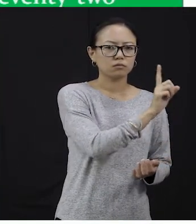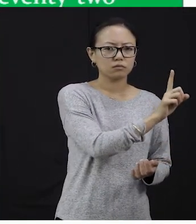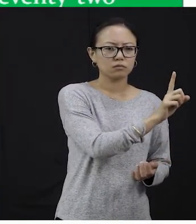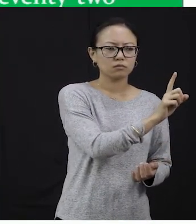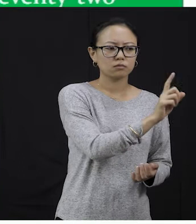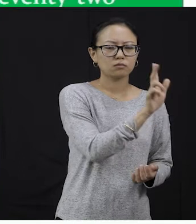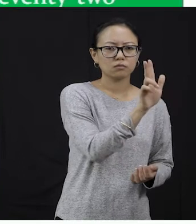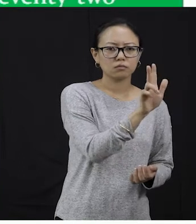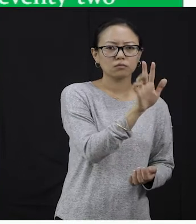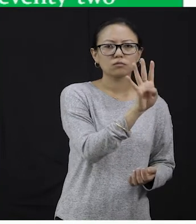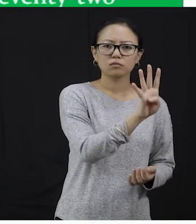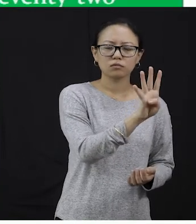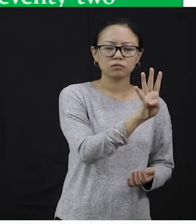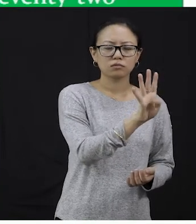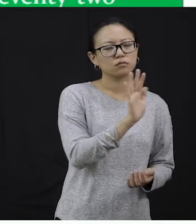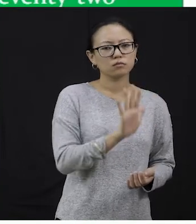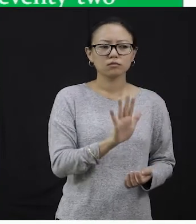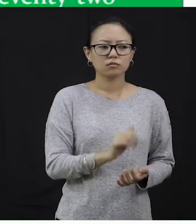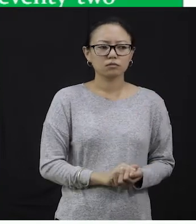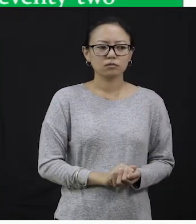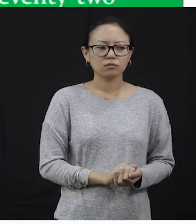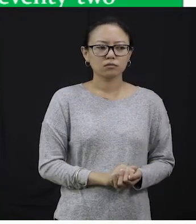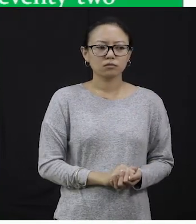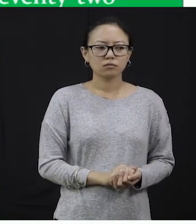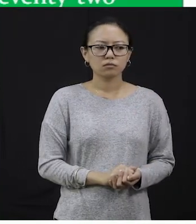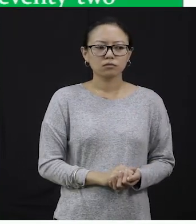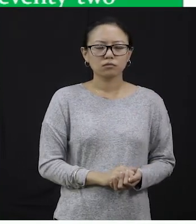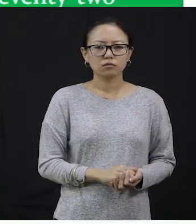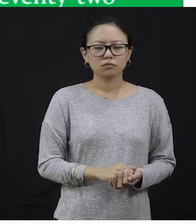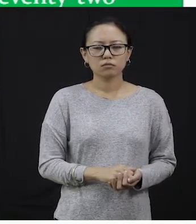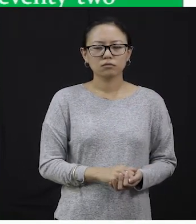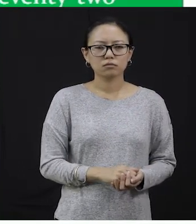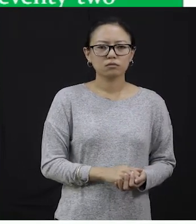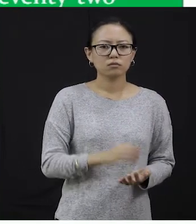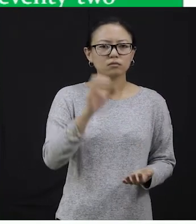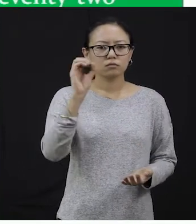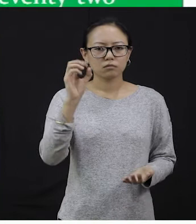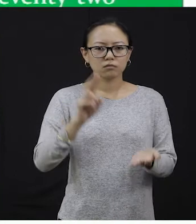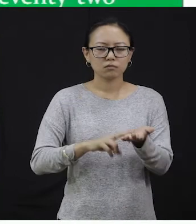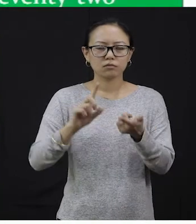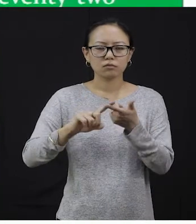So 194. So 194. ONE1